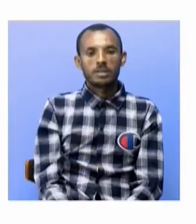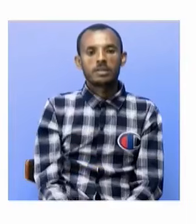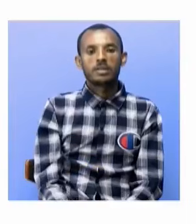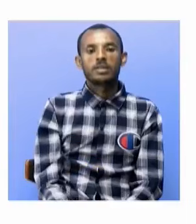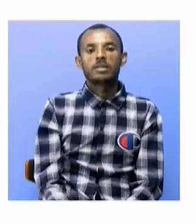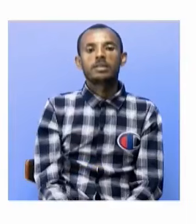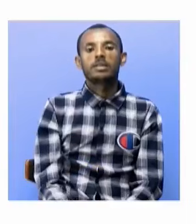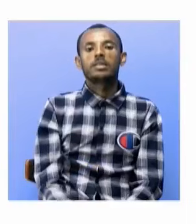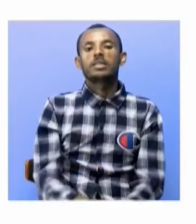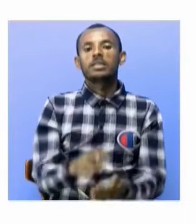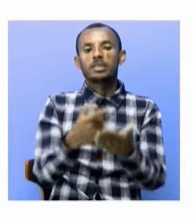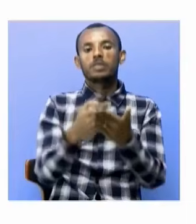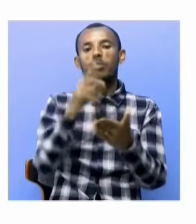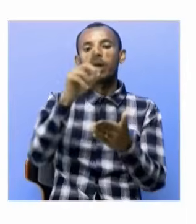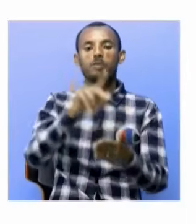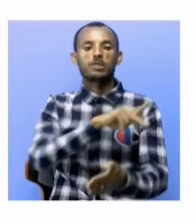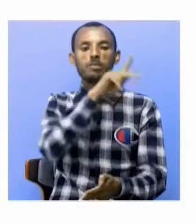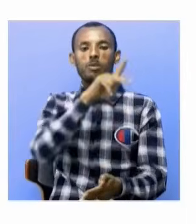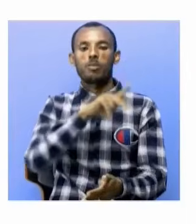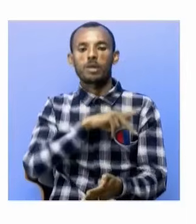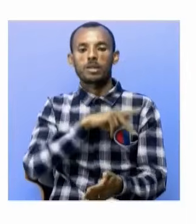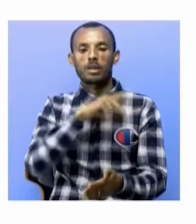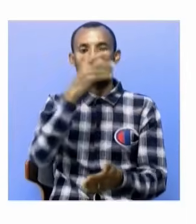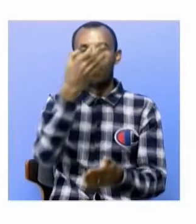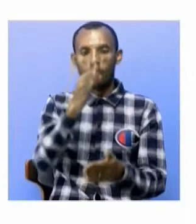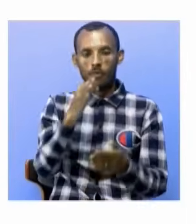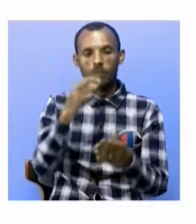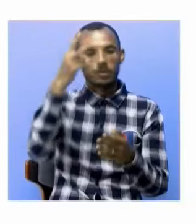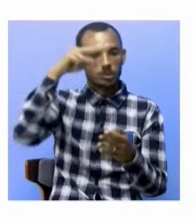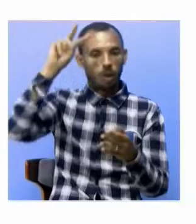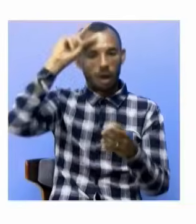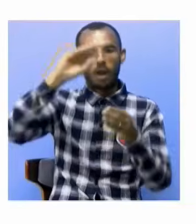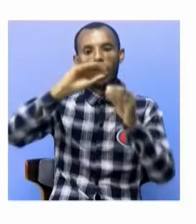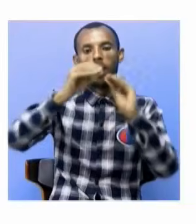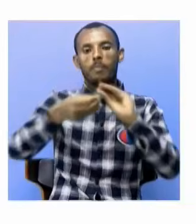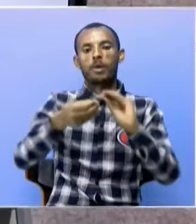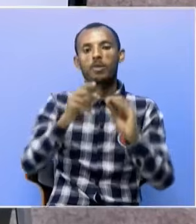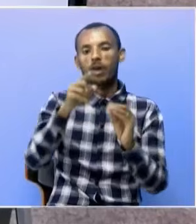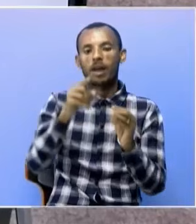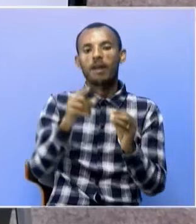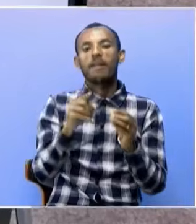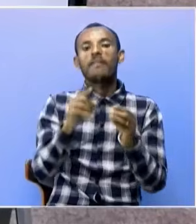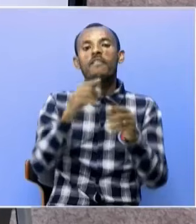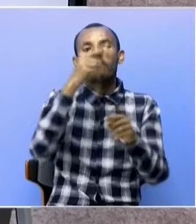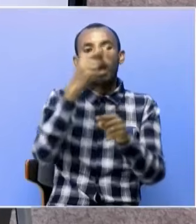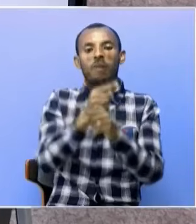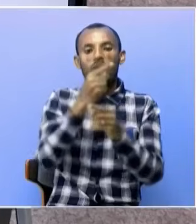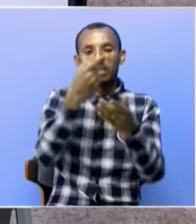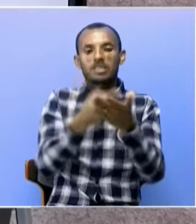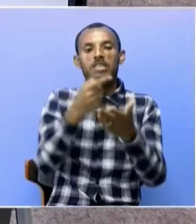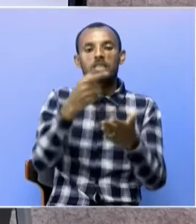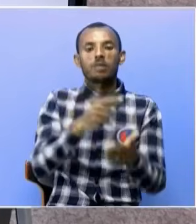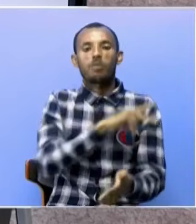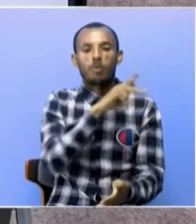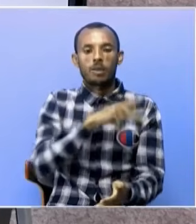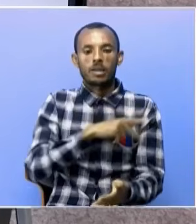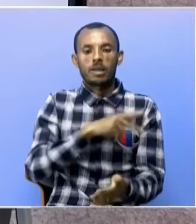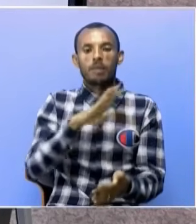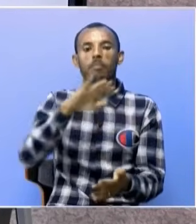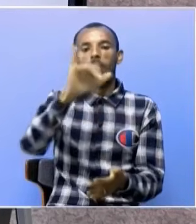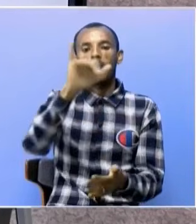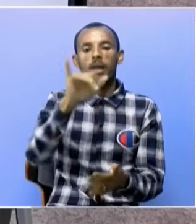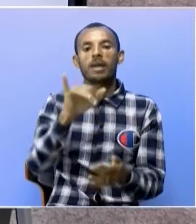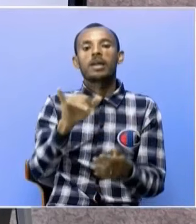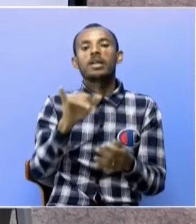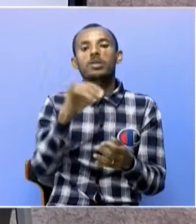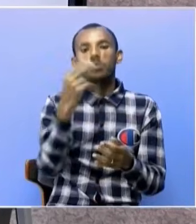This is one of the property of squared numbers. You can verify this property by taking two rational